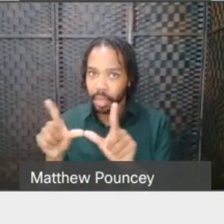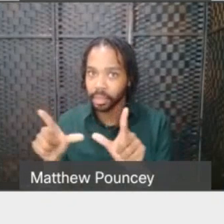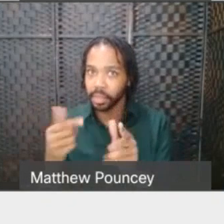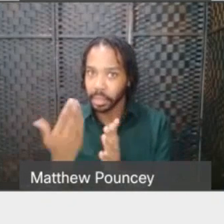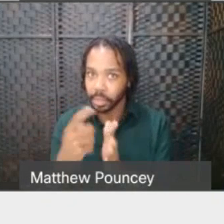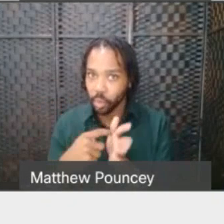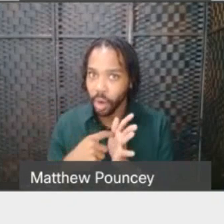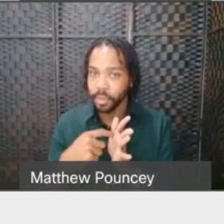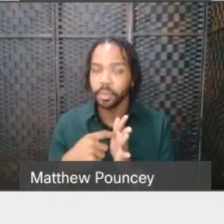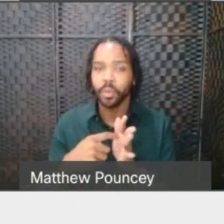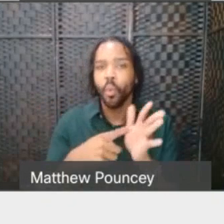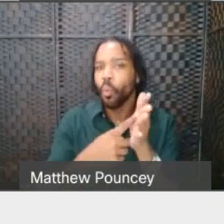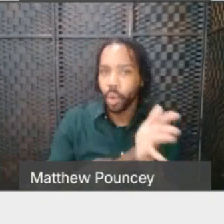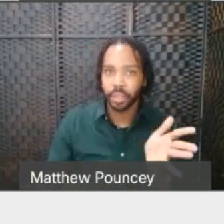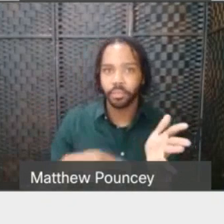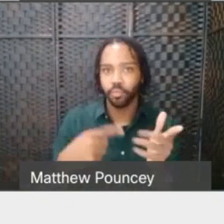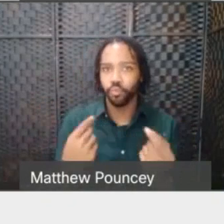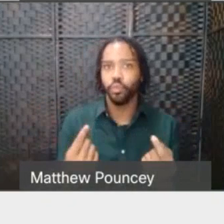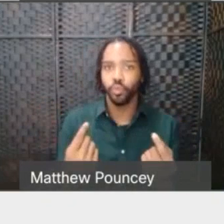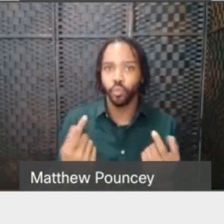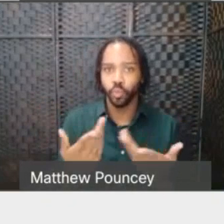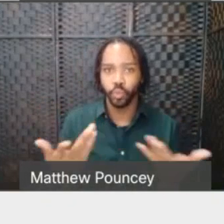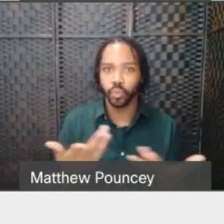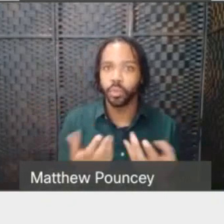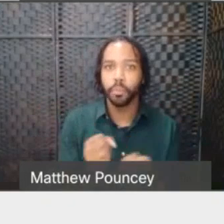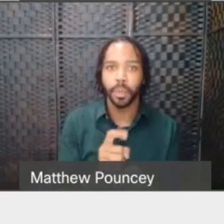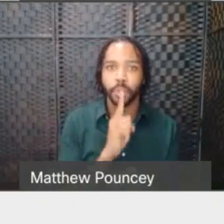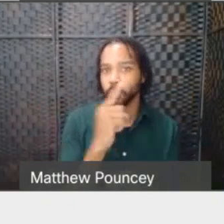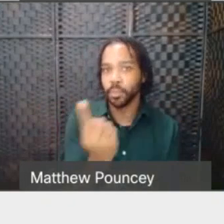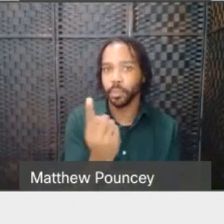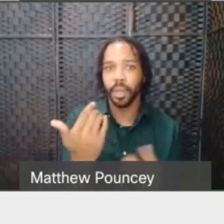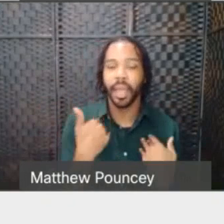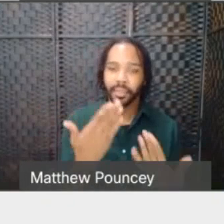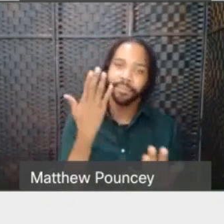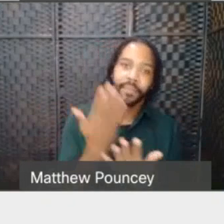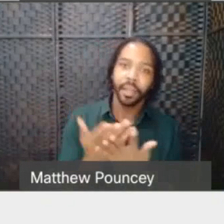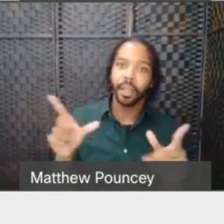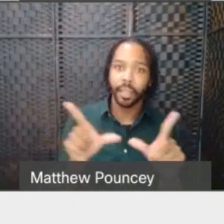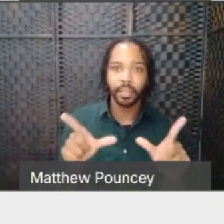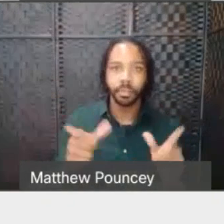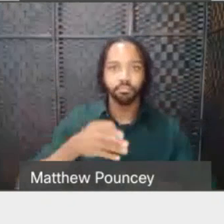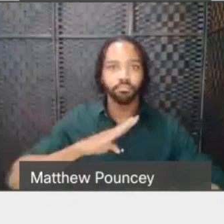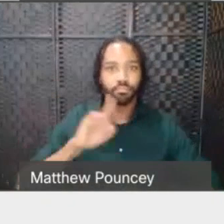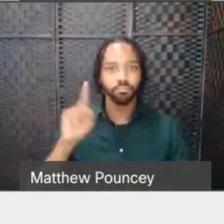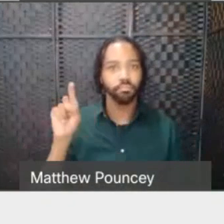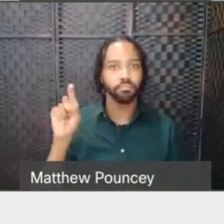the procedure for the provider to ensure that someone has a valid license and in good standing?